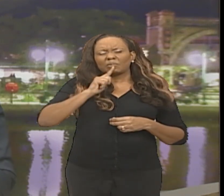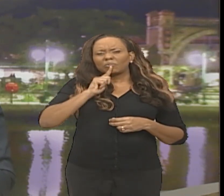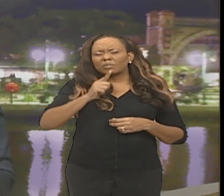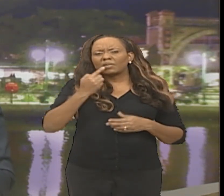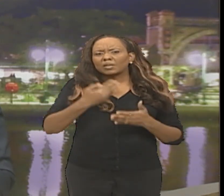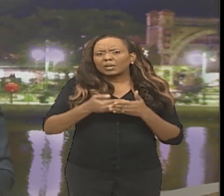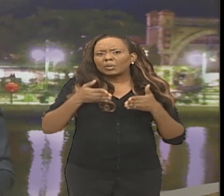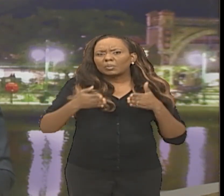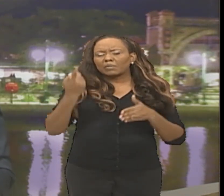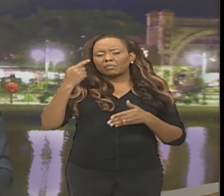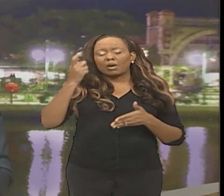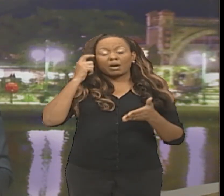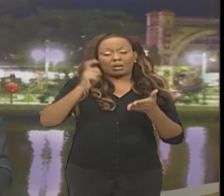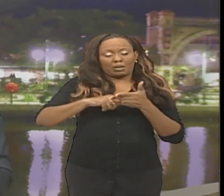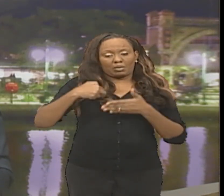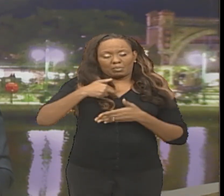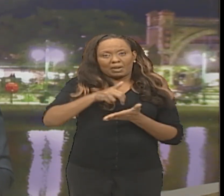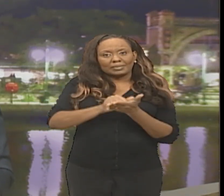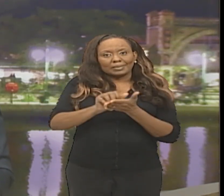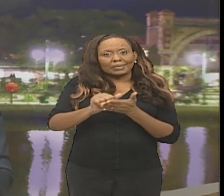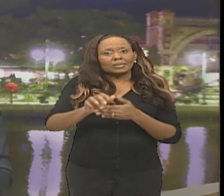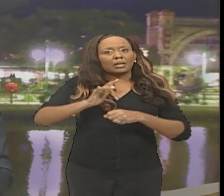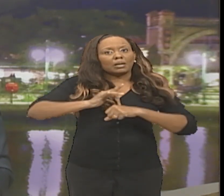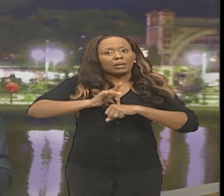ways for early detection of breast cancer.